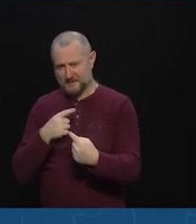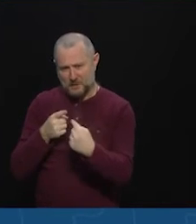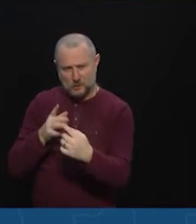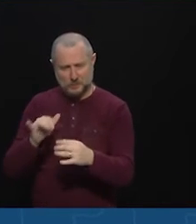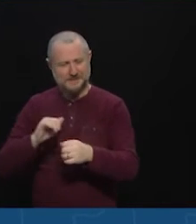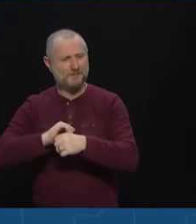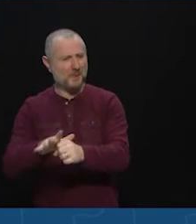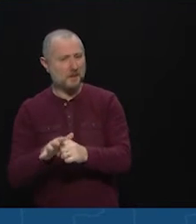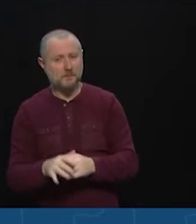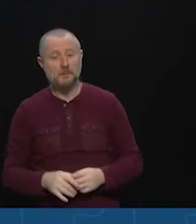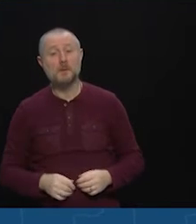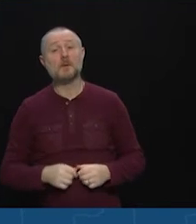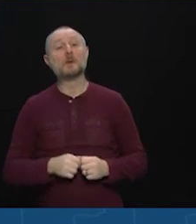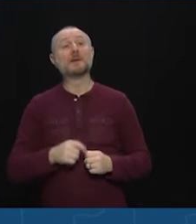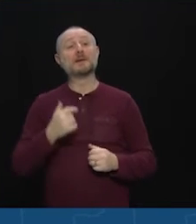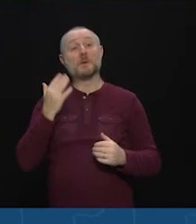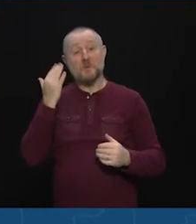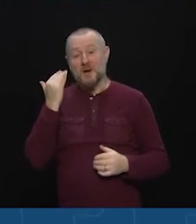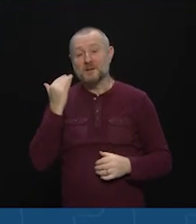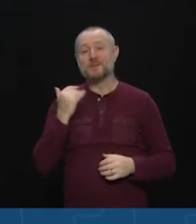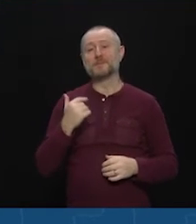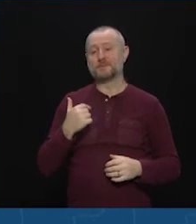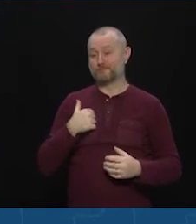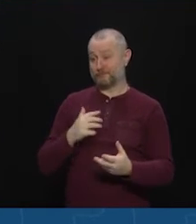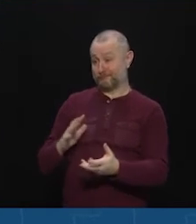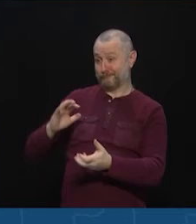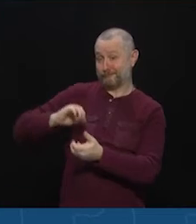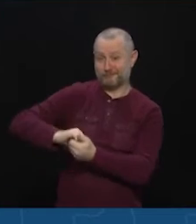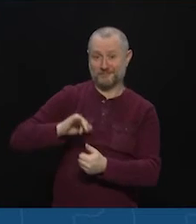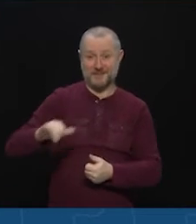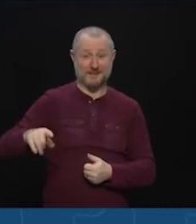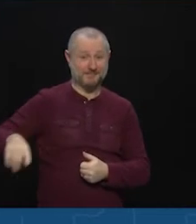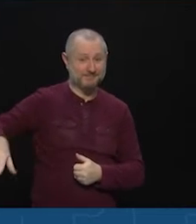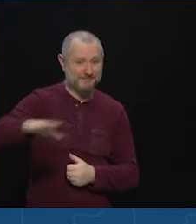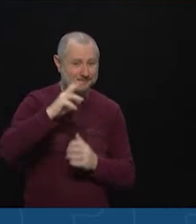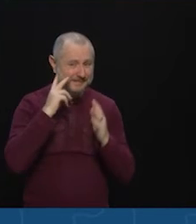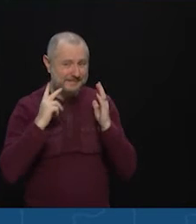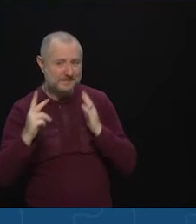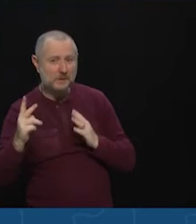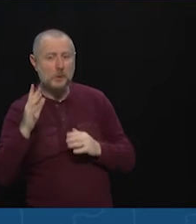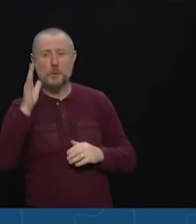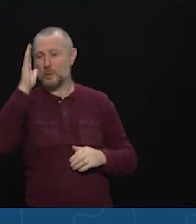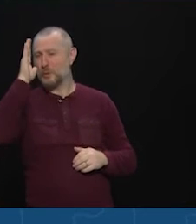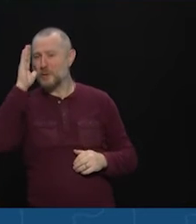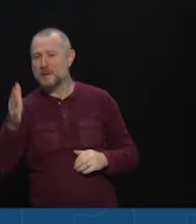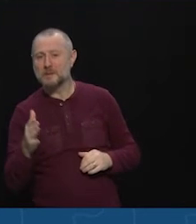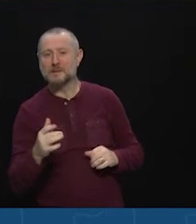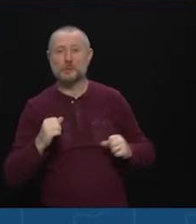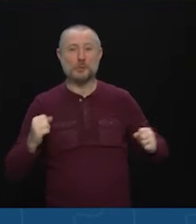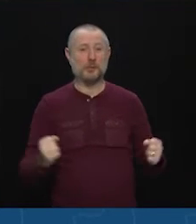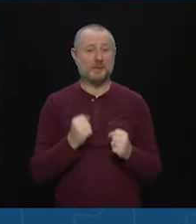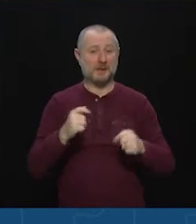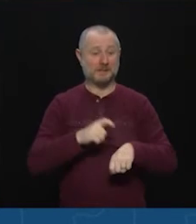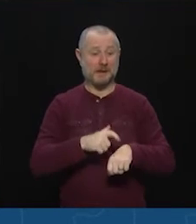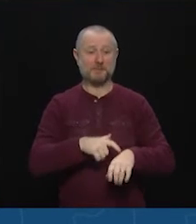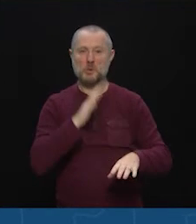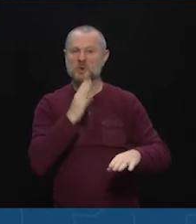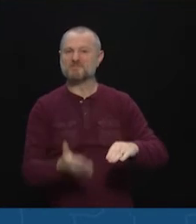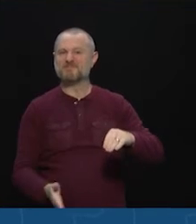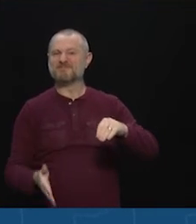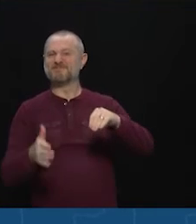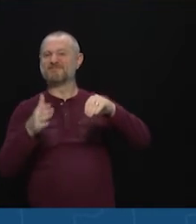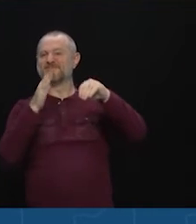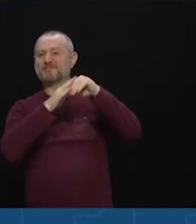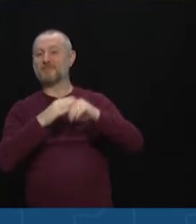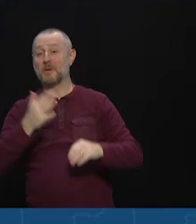partnered, as we're anticipating a very difficult winter surge, and we weren't disappointed. It was a very challenging surge. We started talking about this in October. And